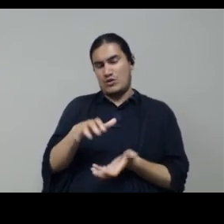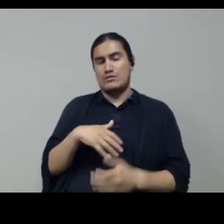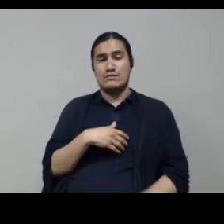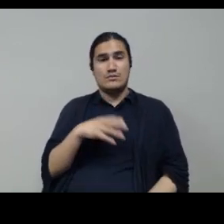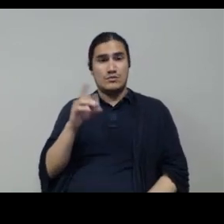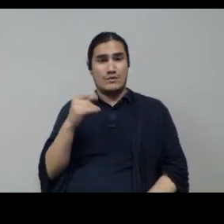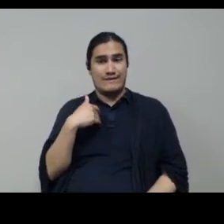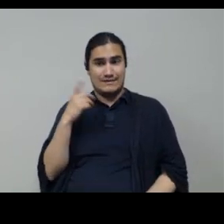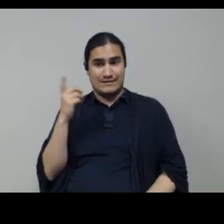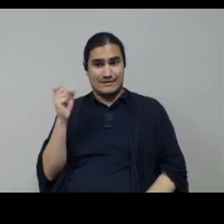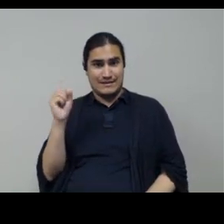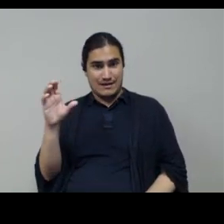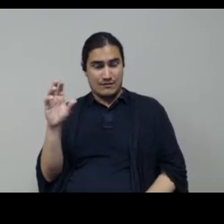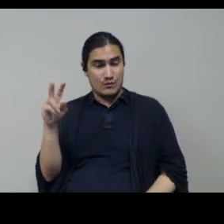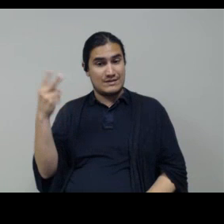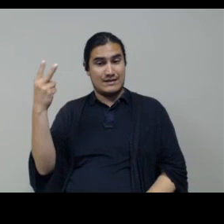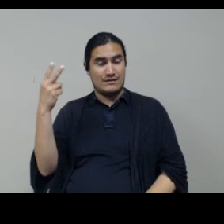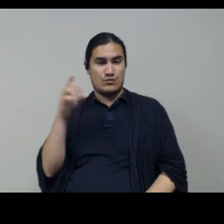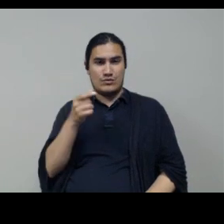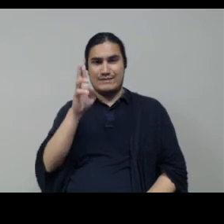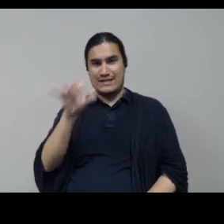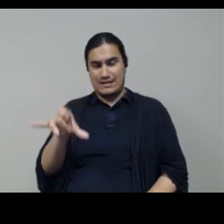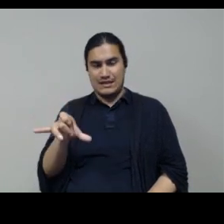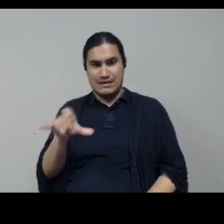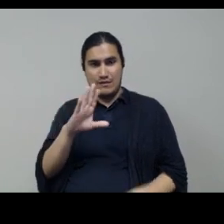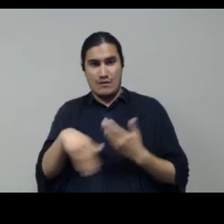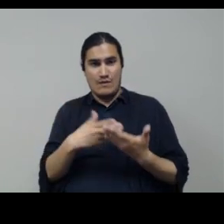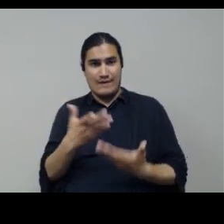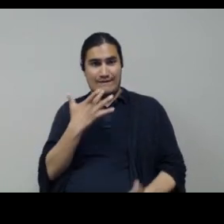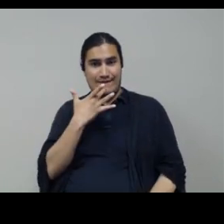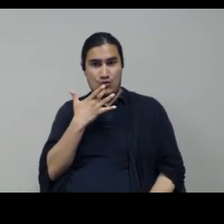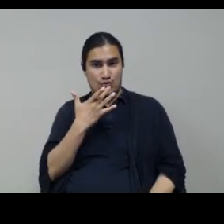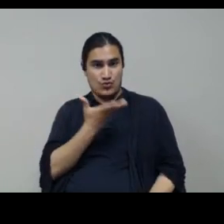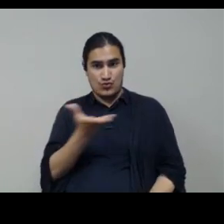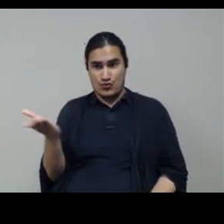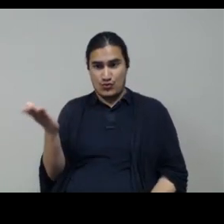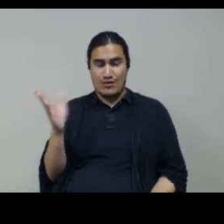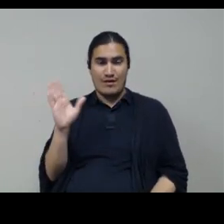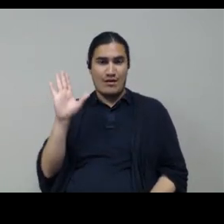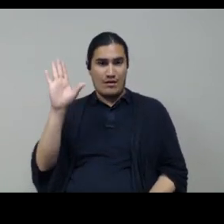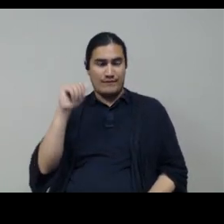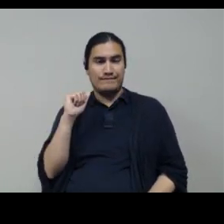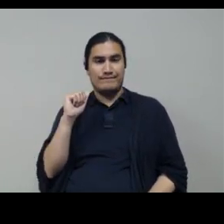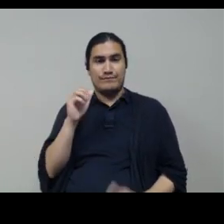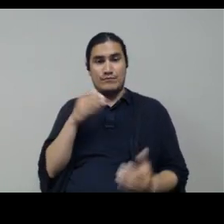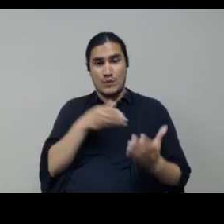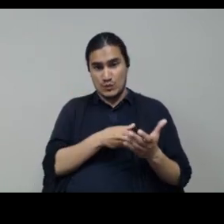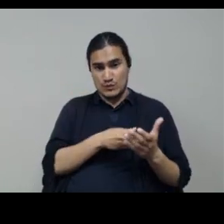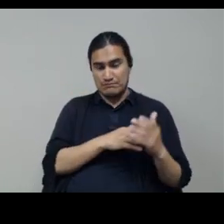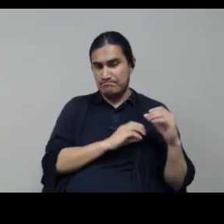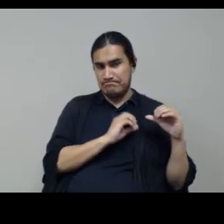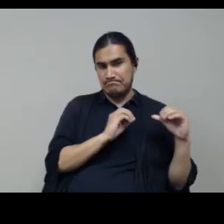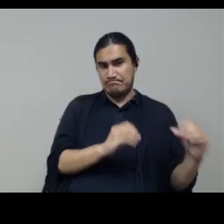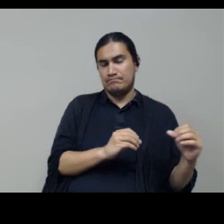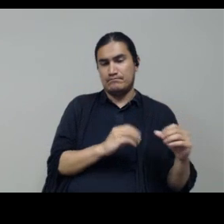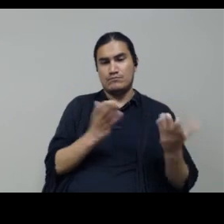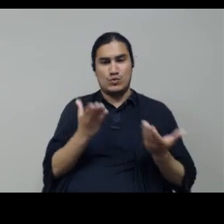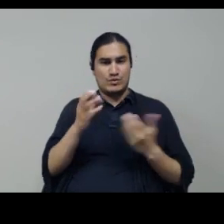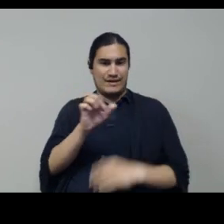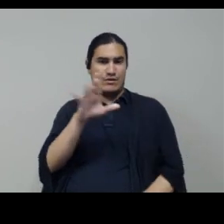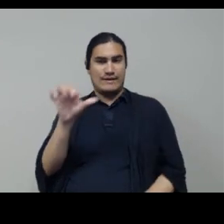second? Second by Grigsby. All those in favor? Aye. Opposed? Motion